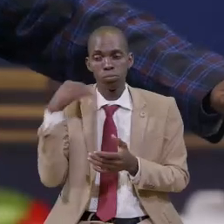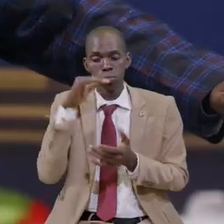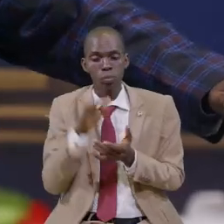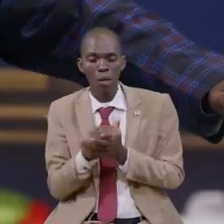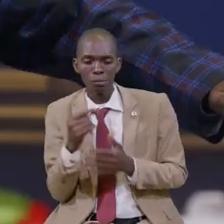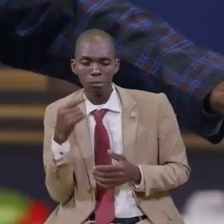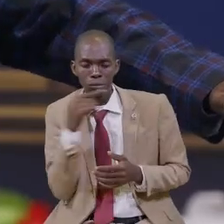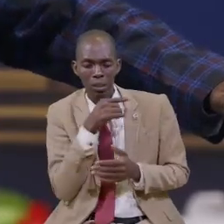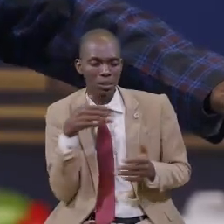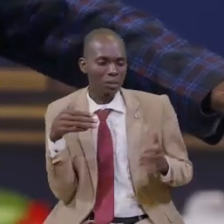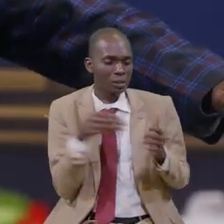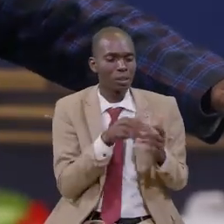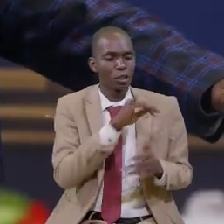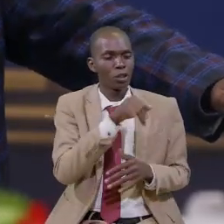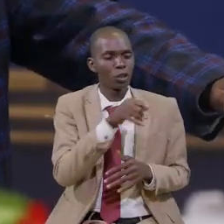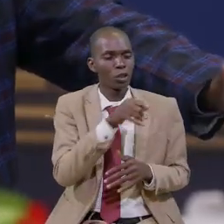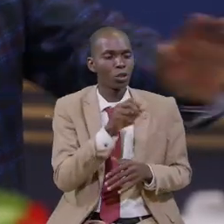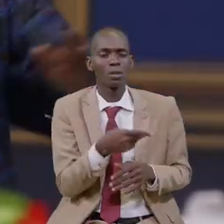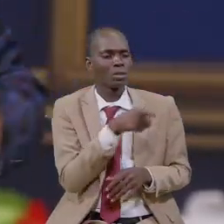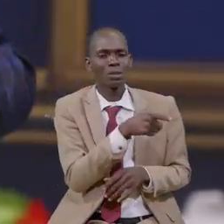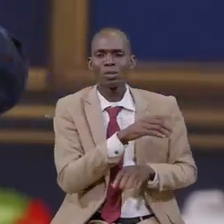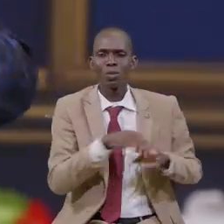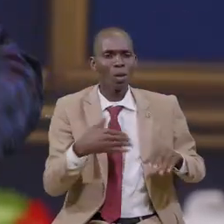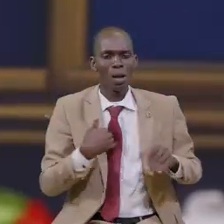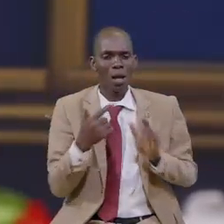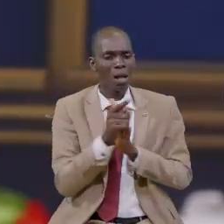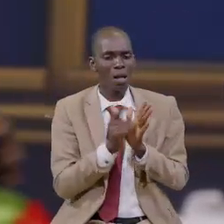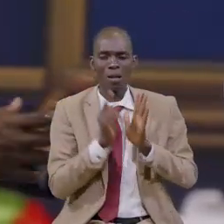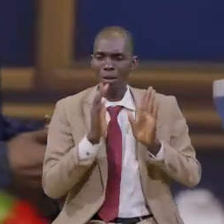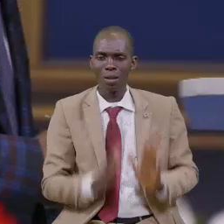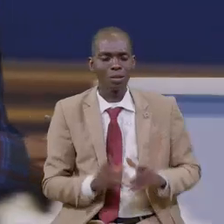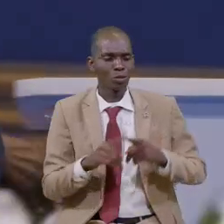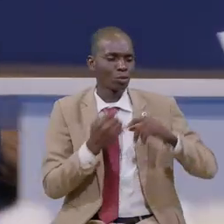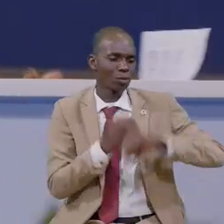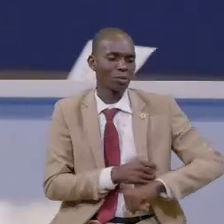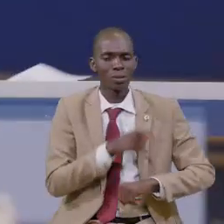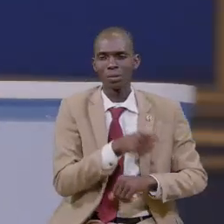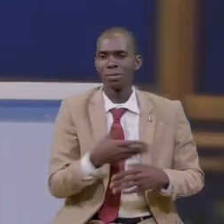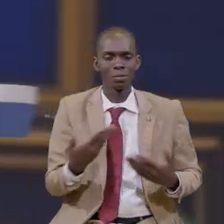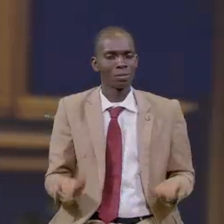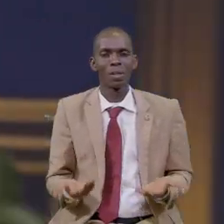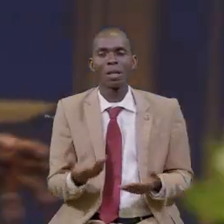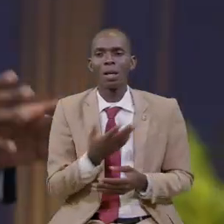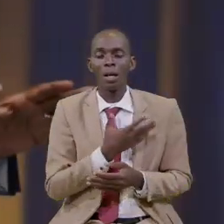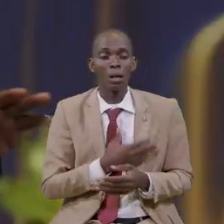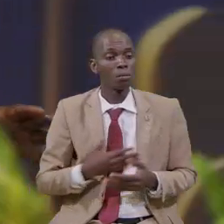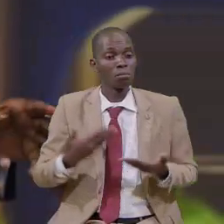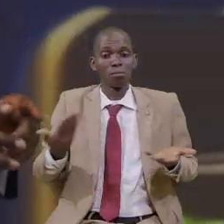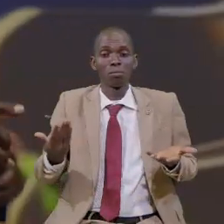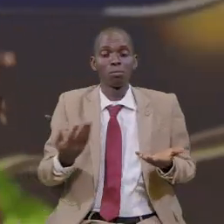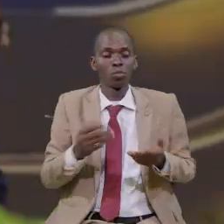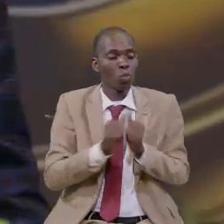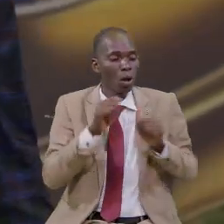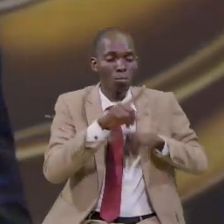lawyer. Who will see? You couldn't have the services of a good lawyer, of anybody. And so he was sent to the prison. Don't